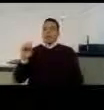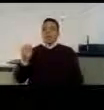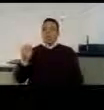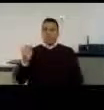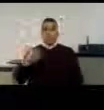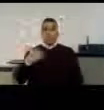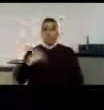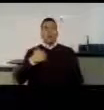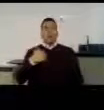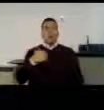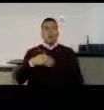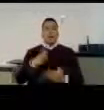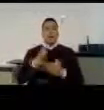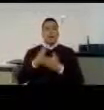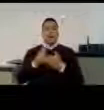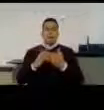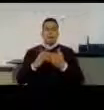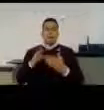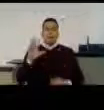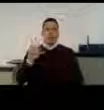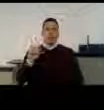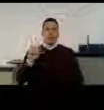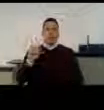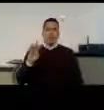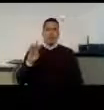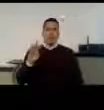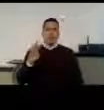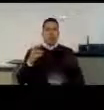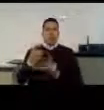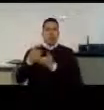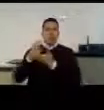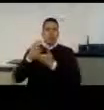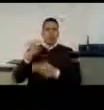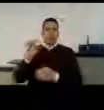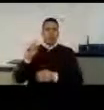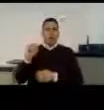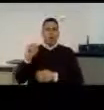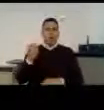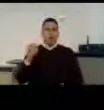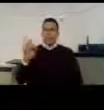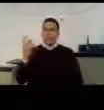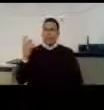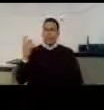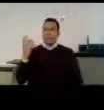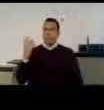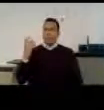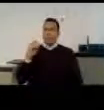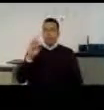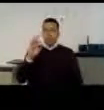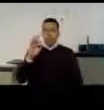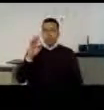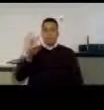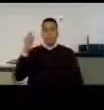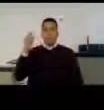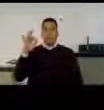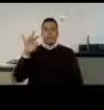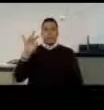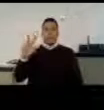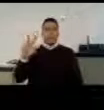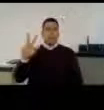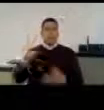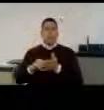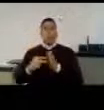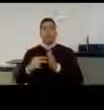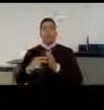Section 504 that was passed. That's the Rehabilitation Act of 1973, which states that no